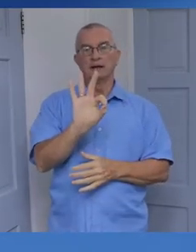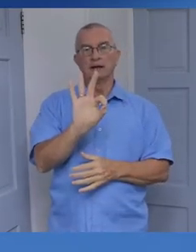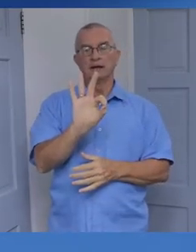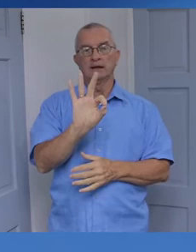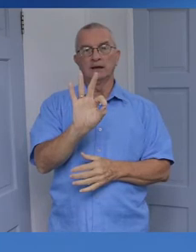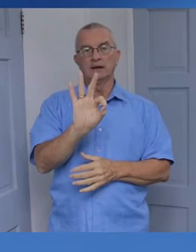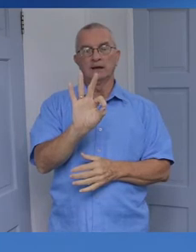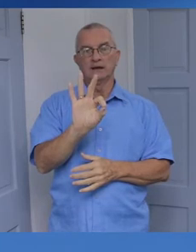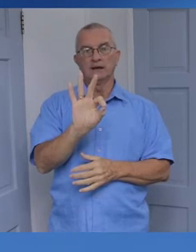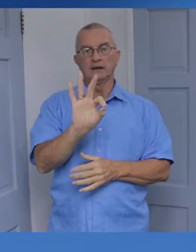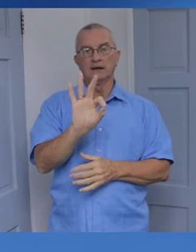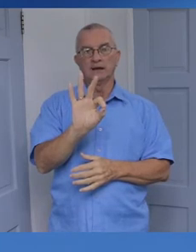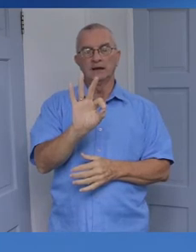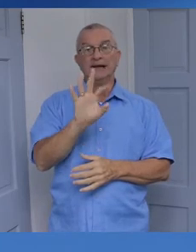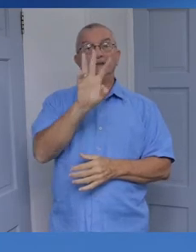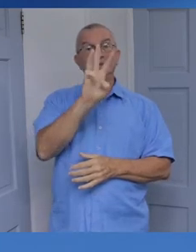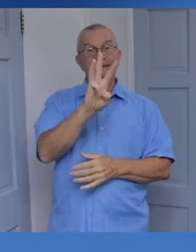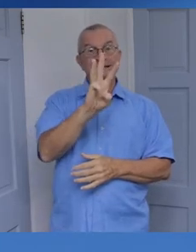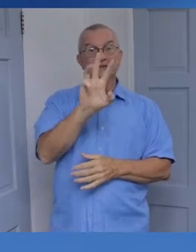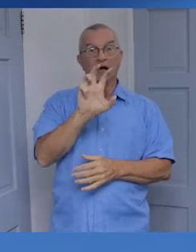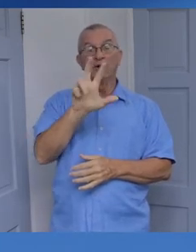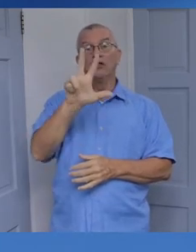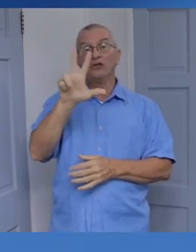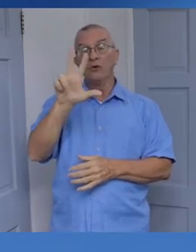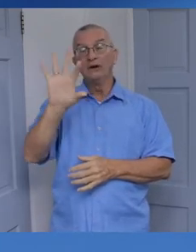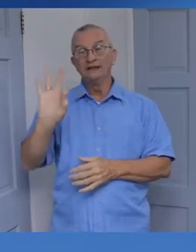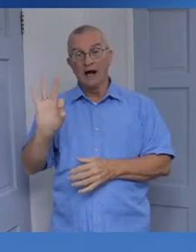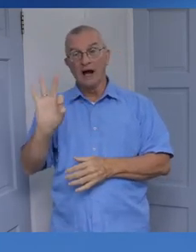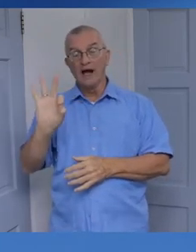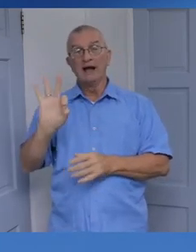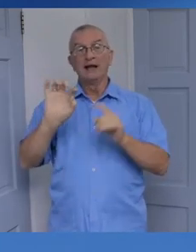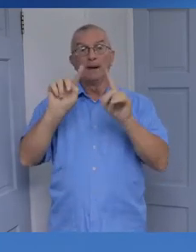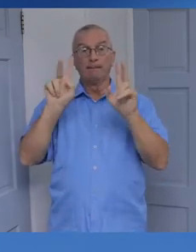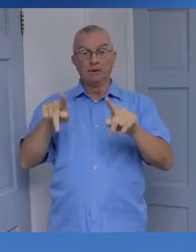639 persons have been tested, of whom